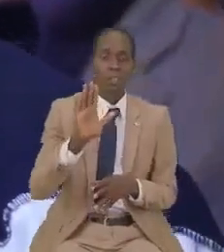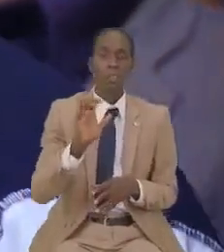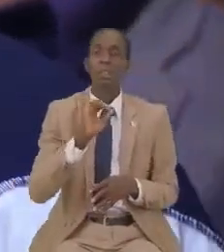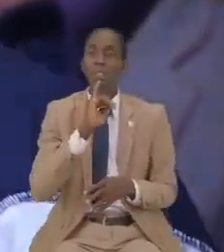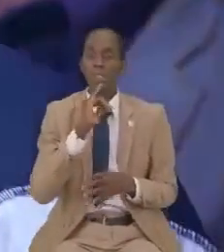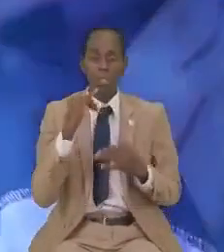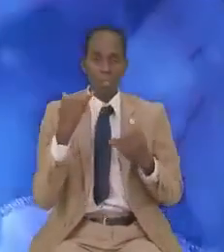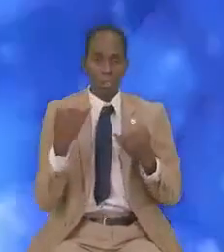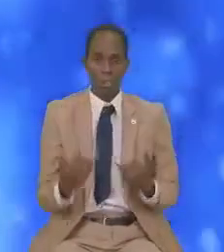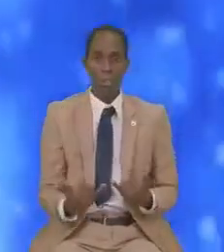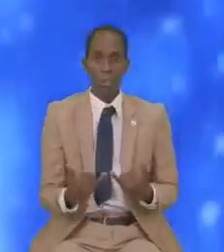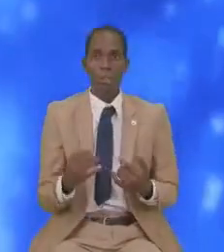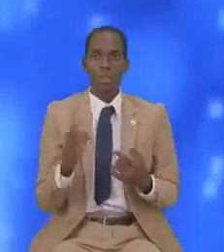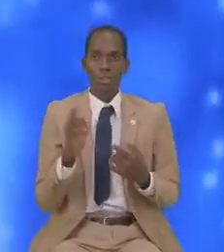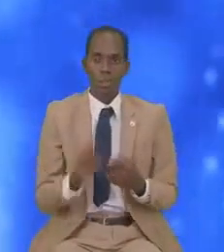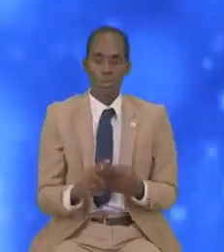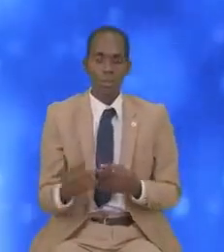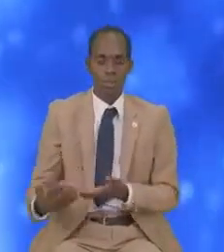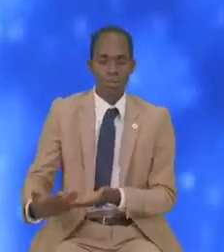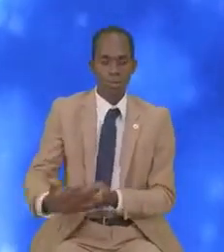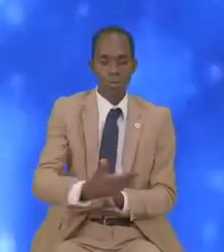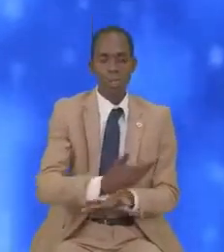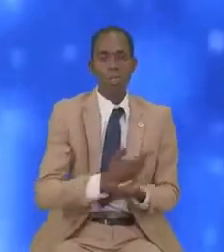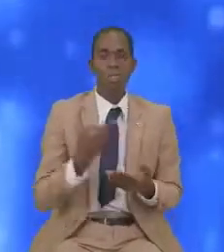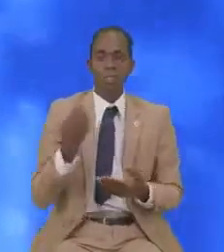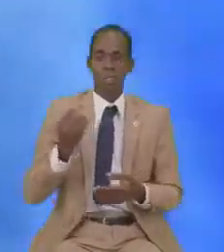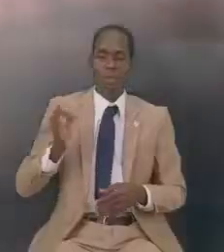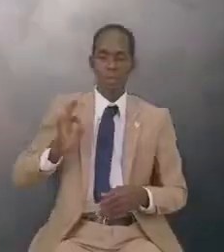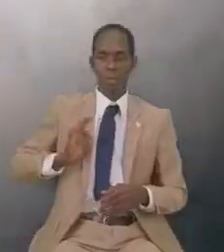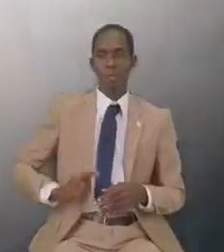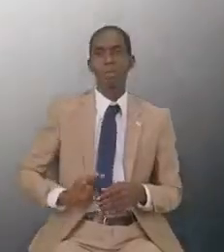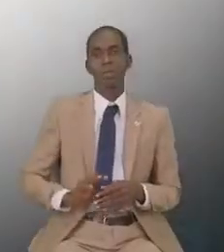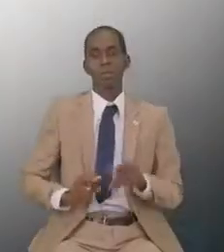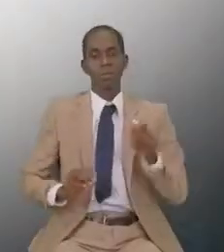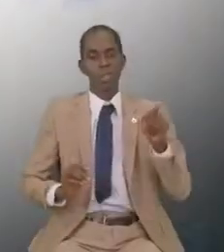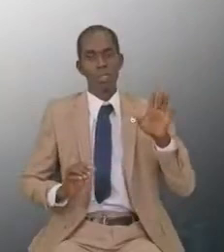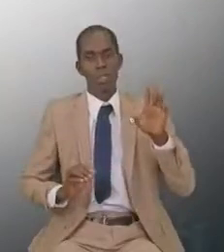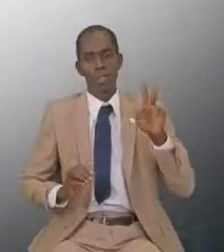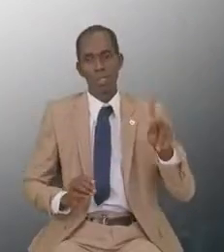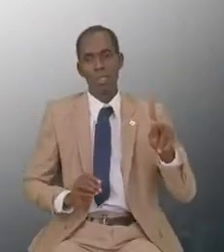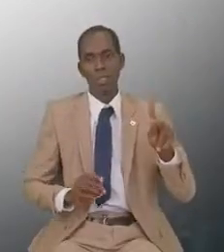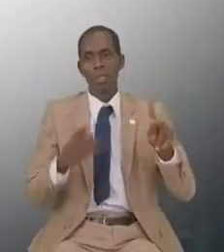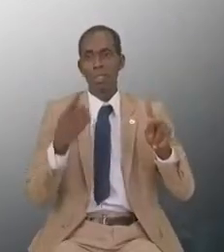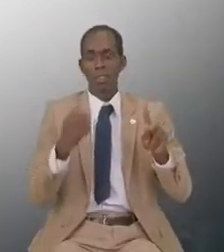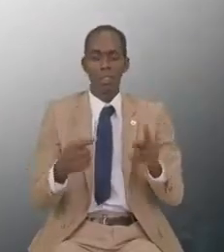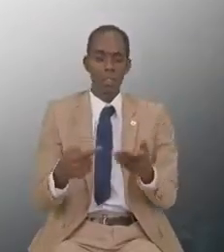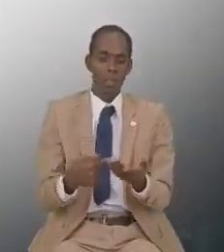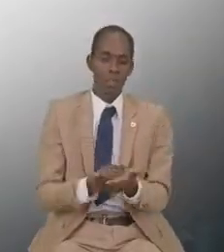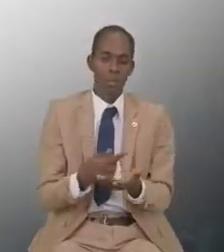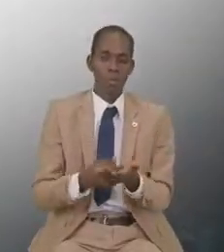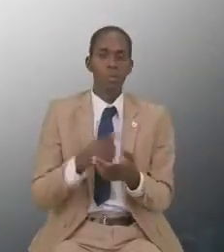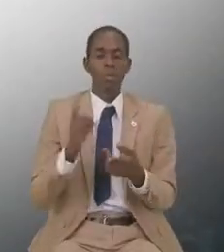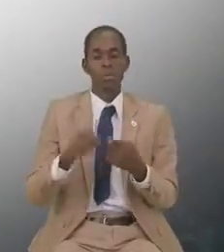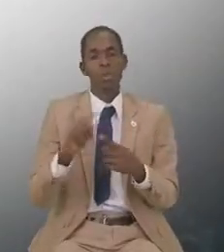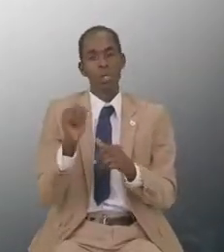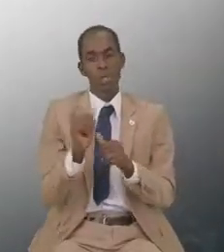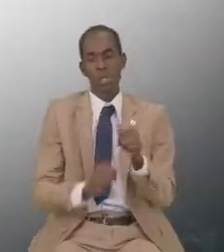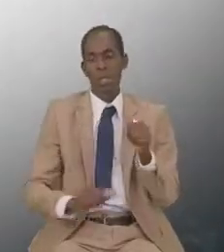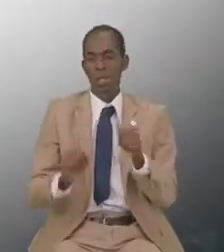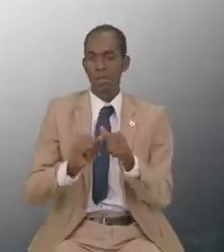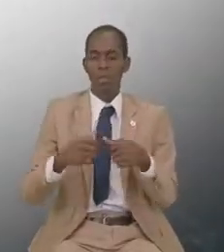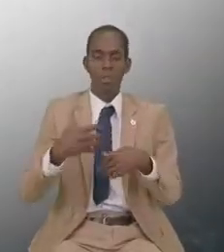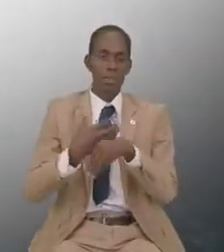now to reap the benefit. GCK, the gospel to every